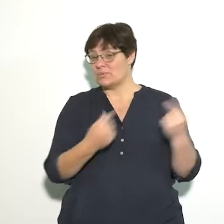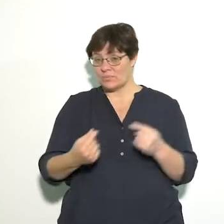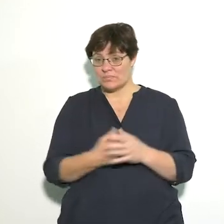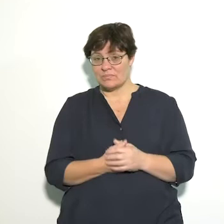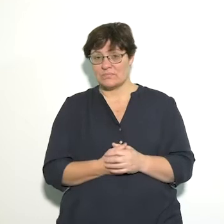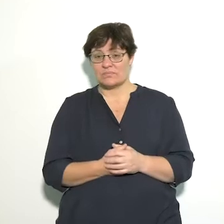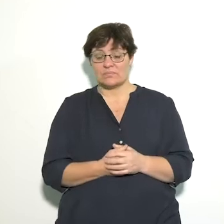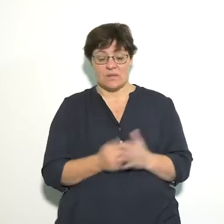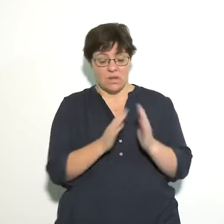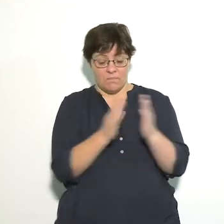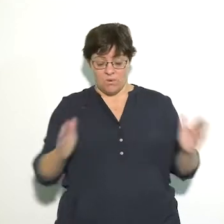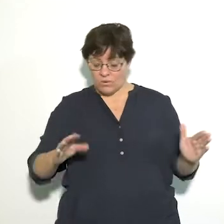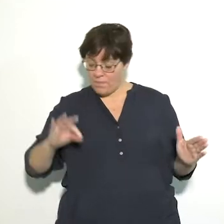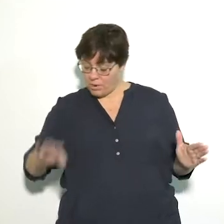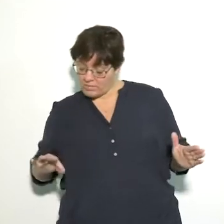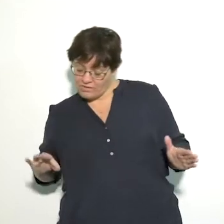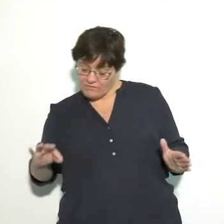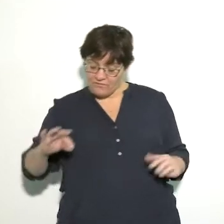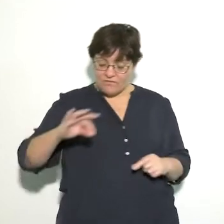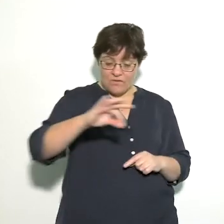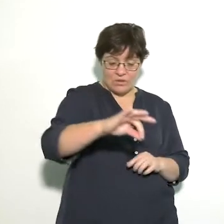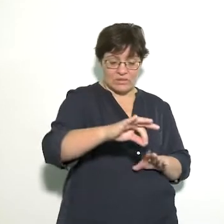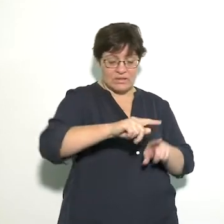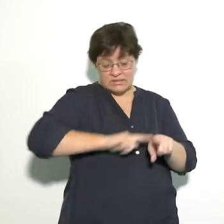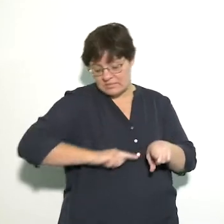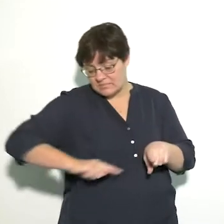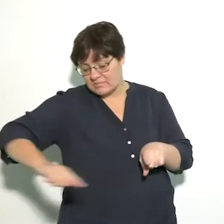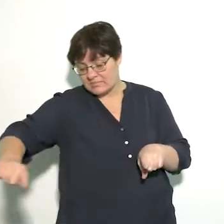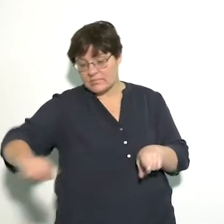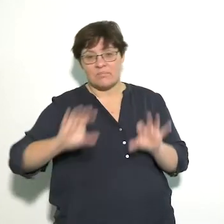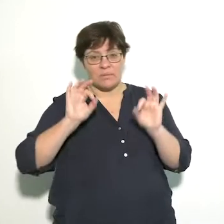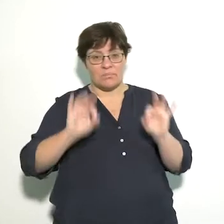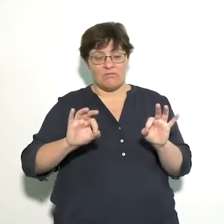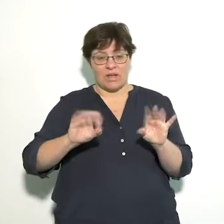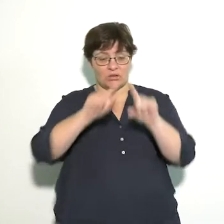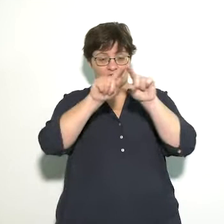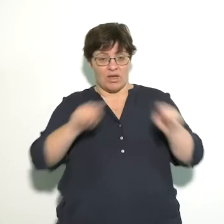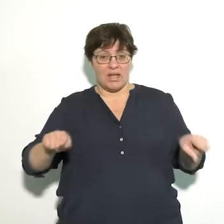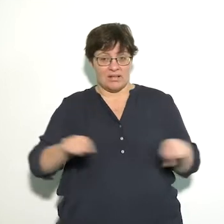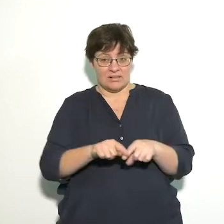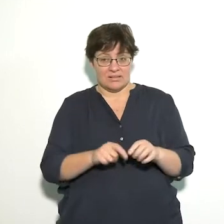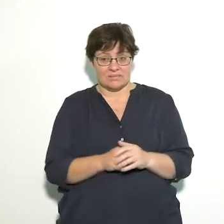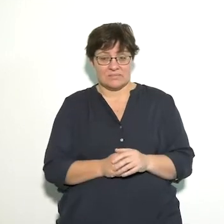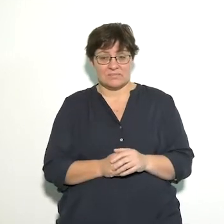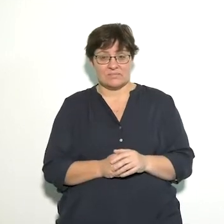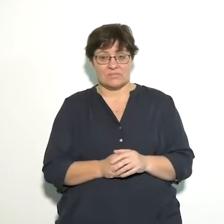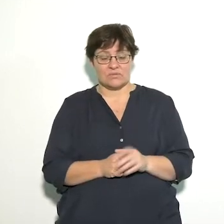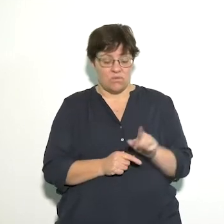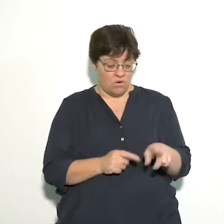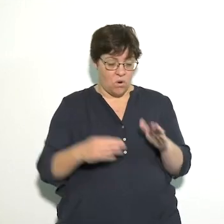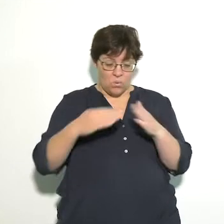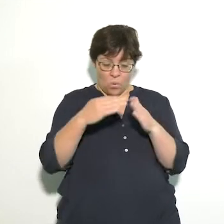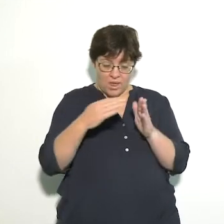take the bottom corner, fold over and make a perfect triangle. We want to make sure that all